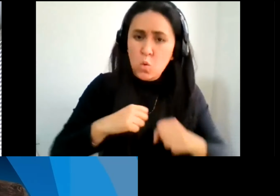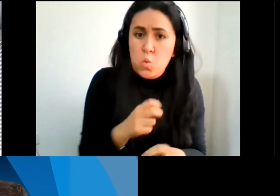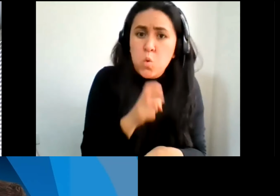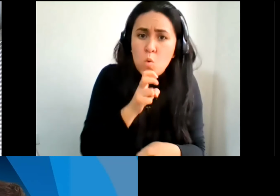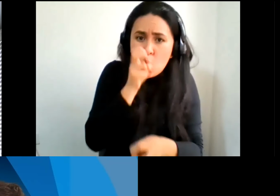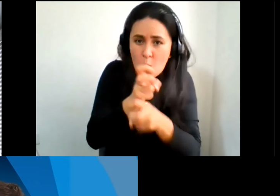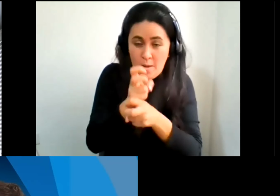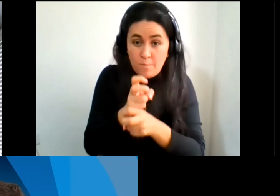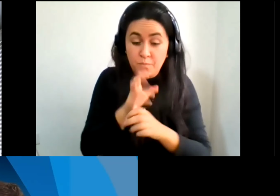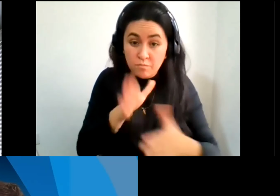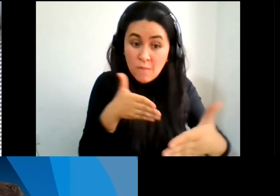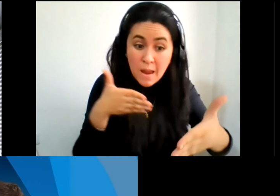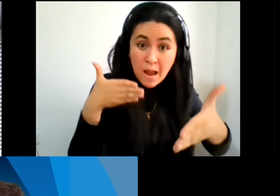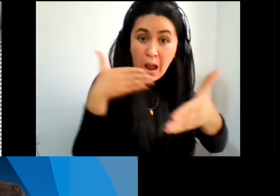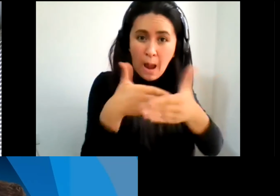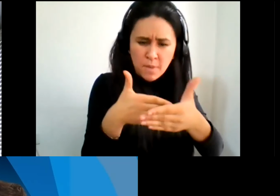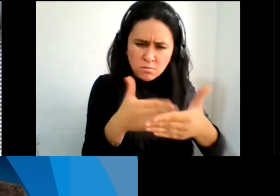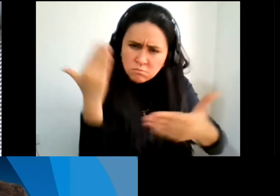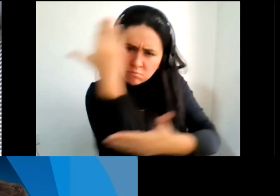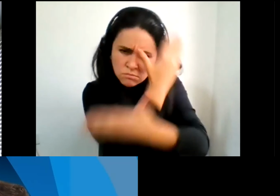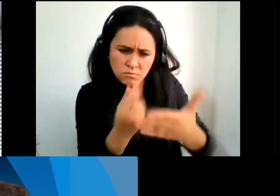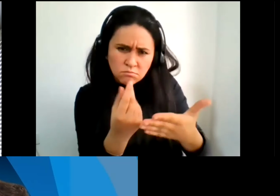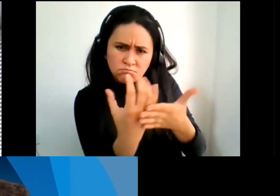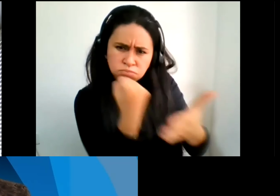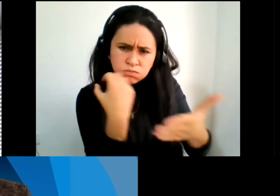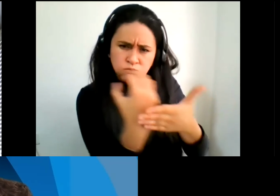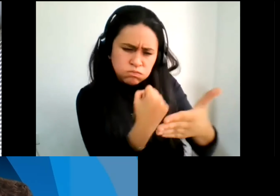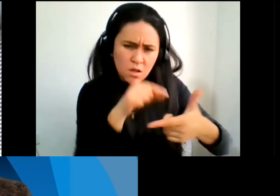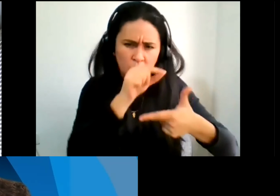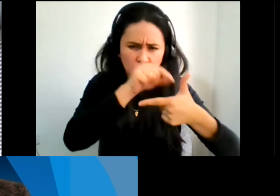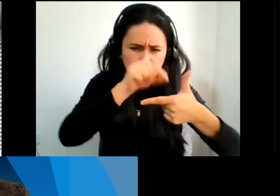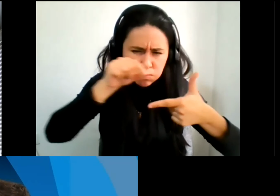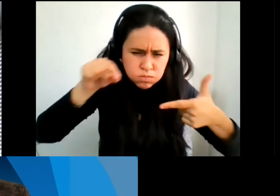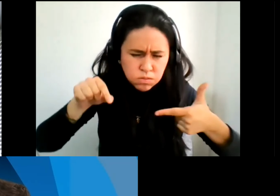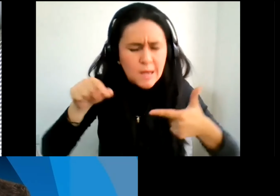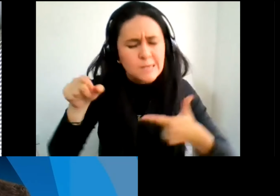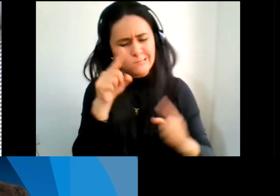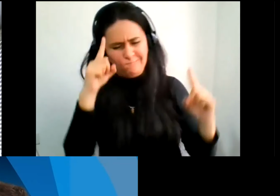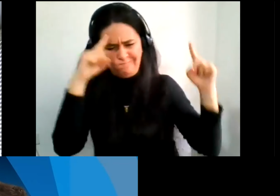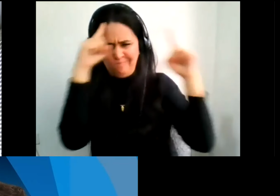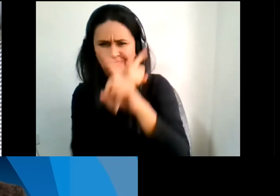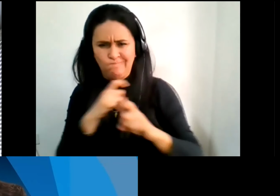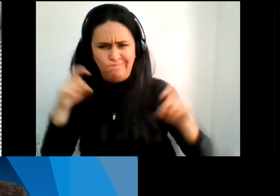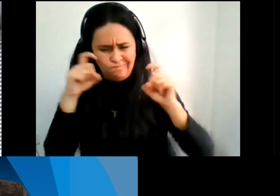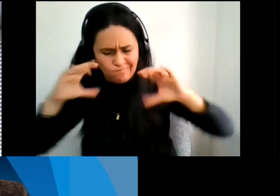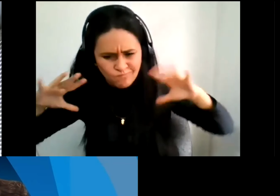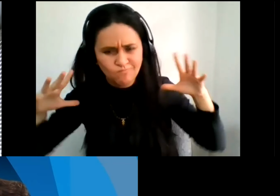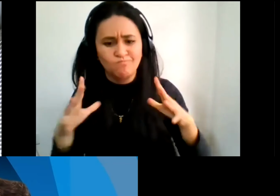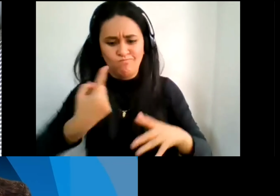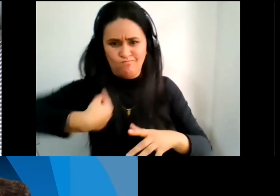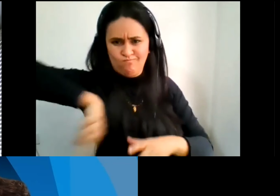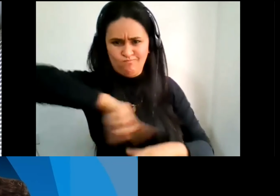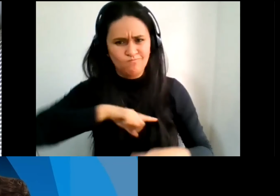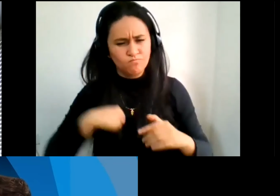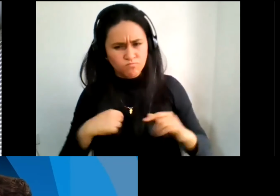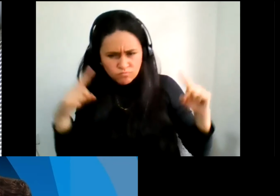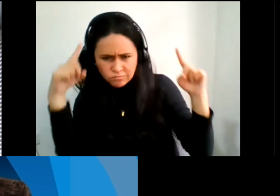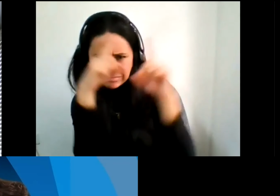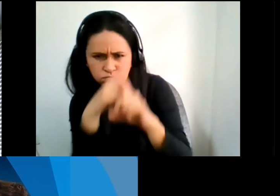why measuring these barriers is critical, which should be